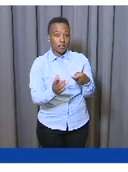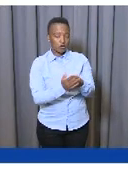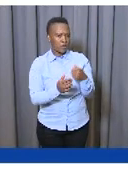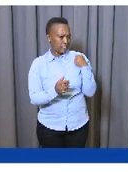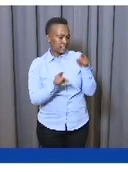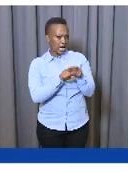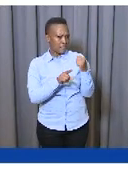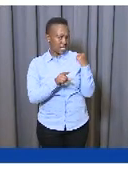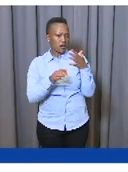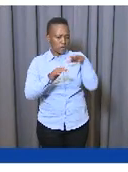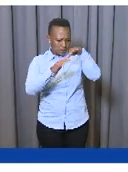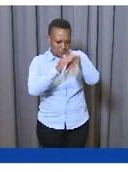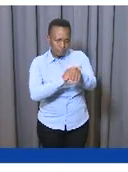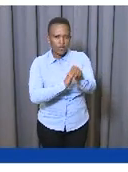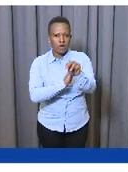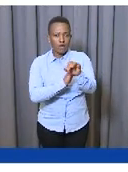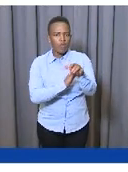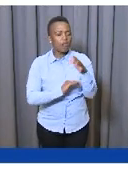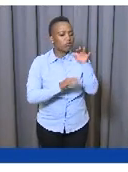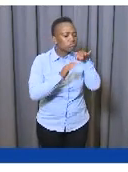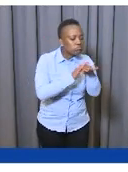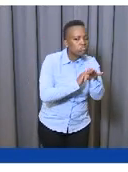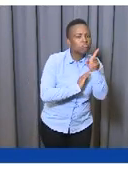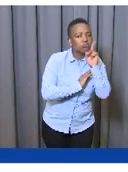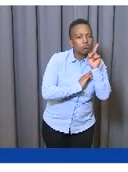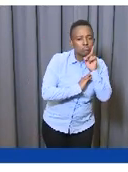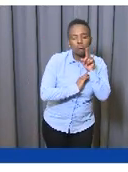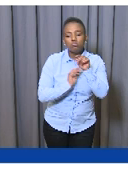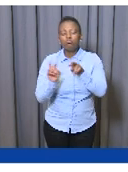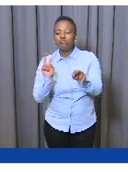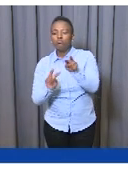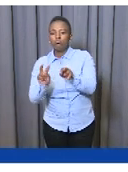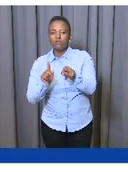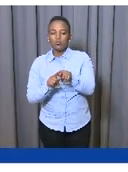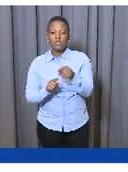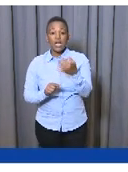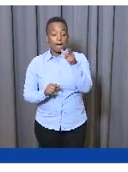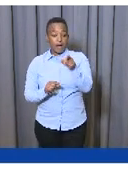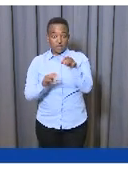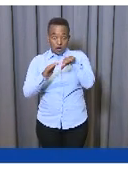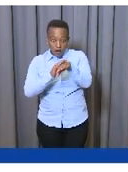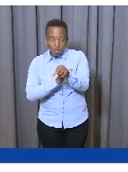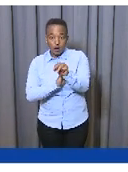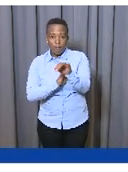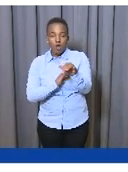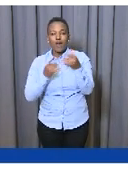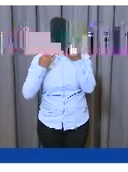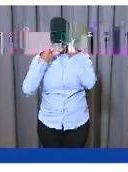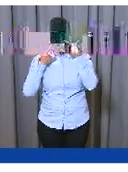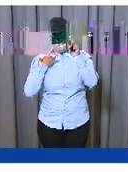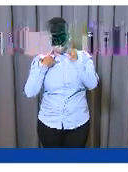checking. And then that everybody comes into the mall only when they have a mask. And that there's